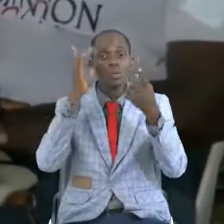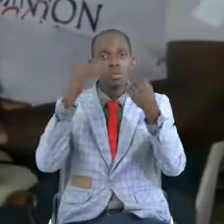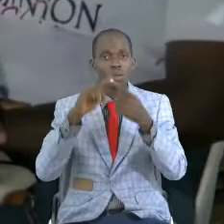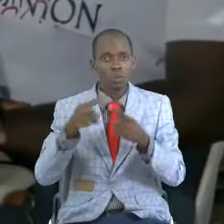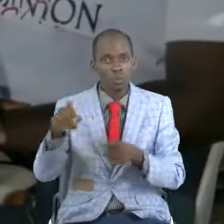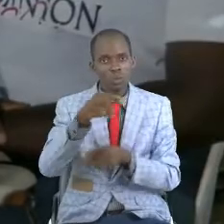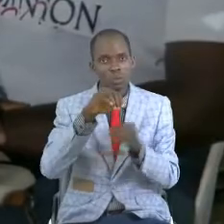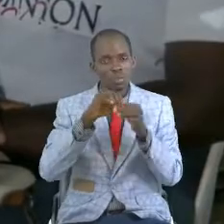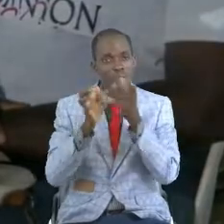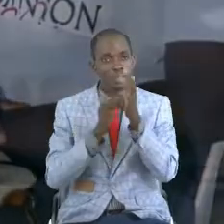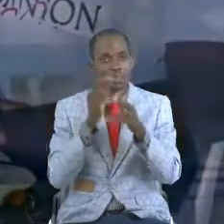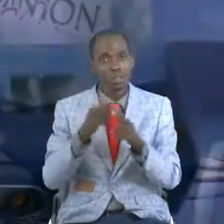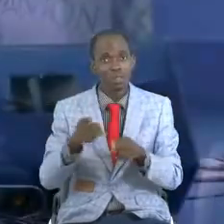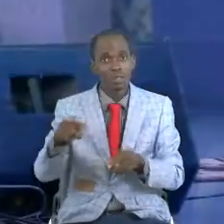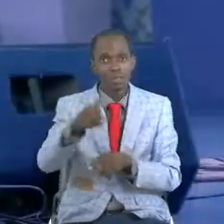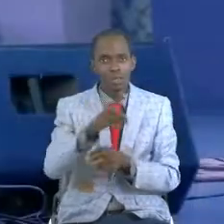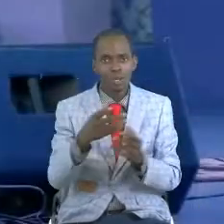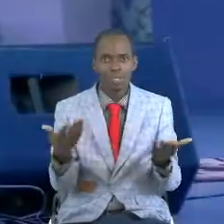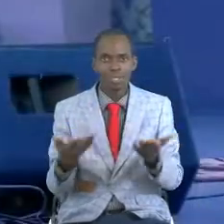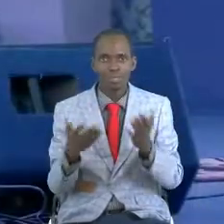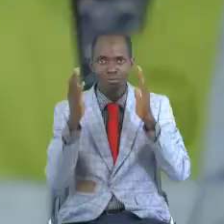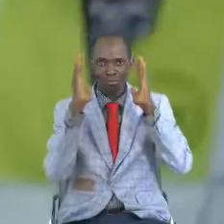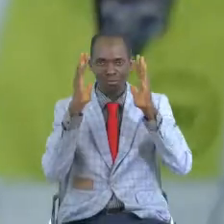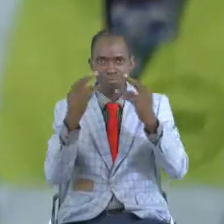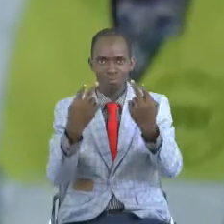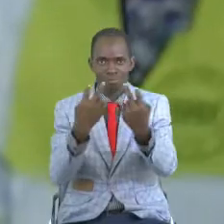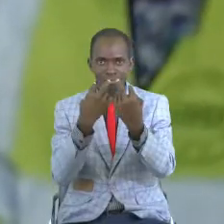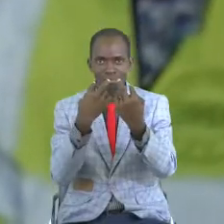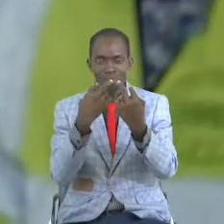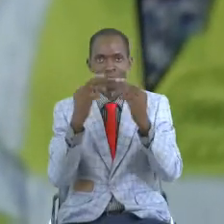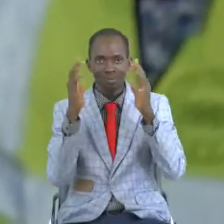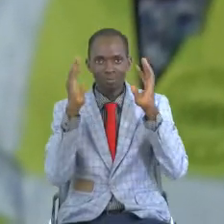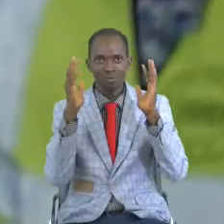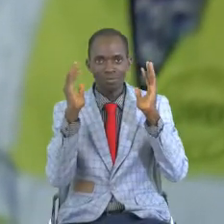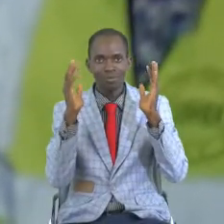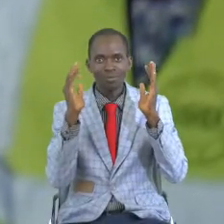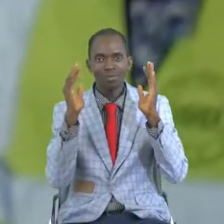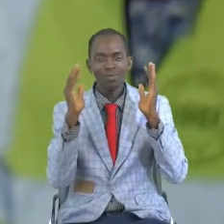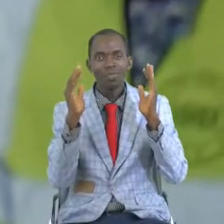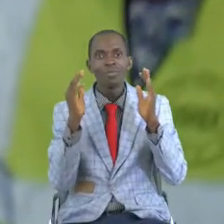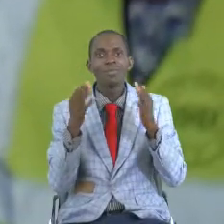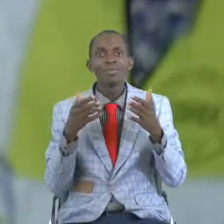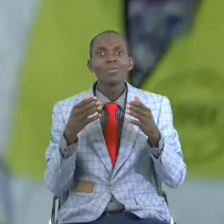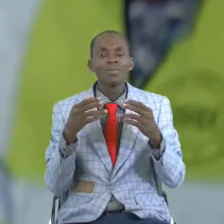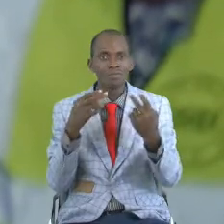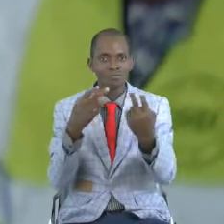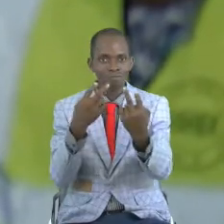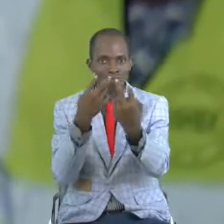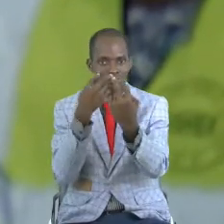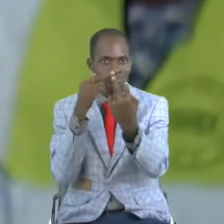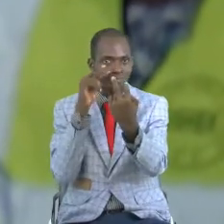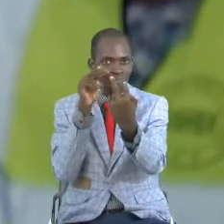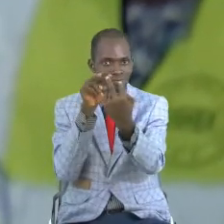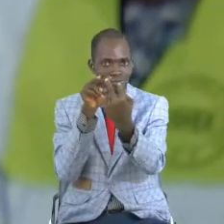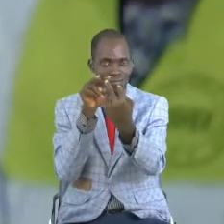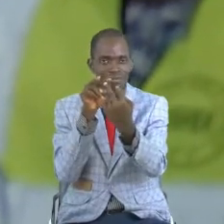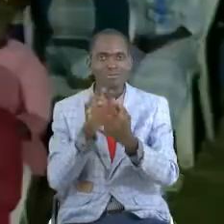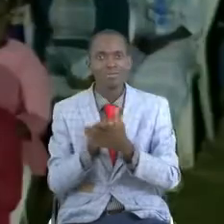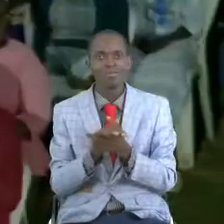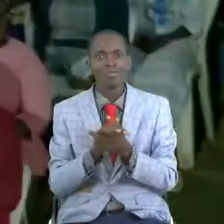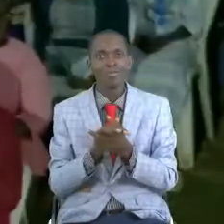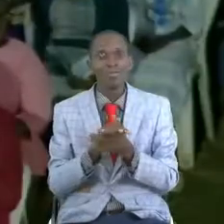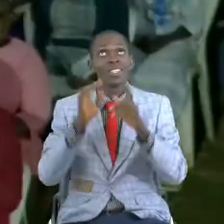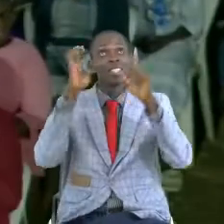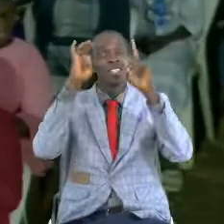here, look up and look at me. Those who are here, let our eyes match. It's getting to you